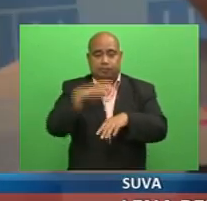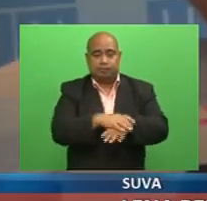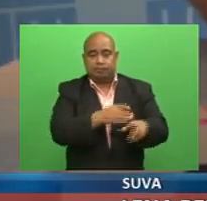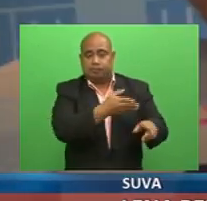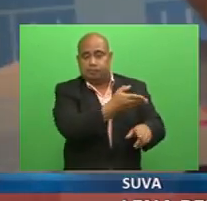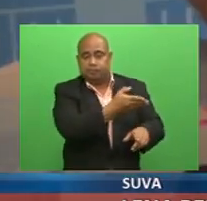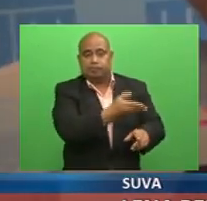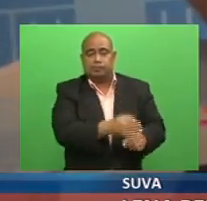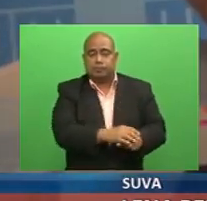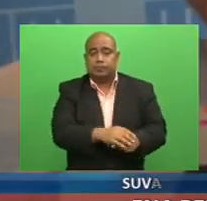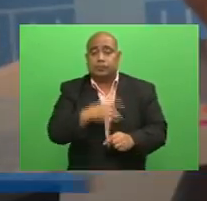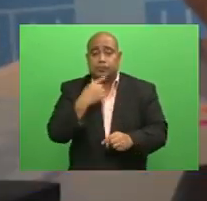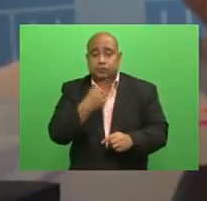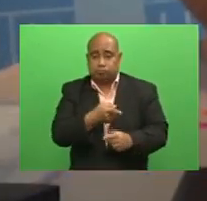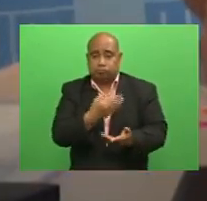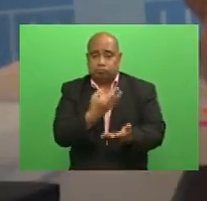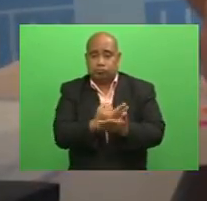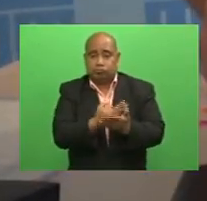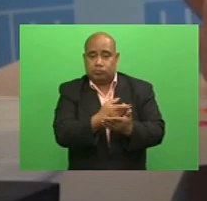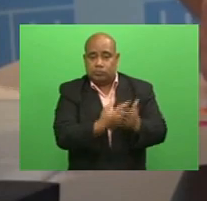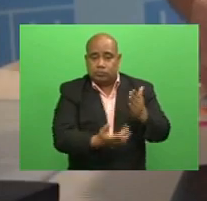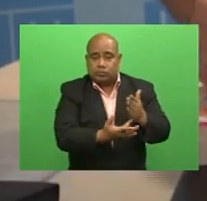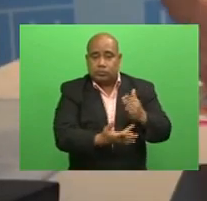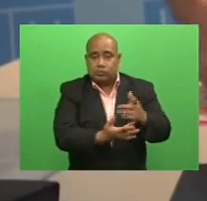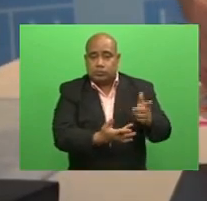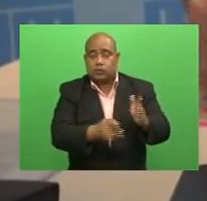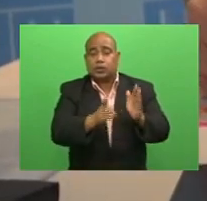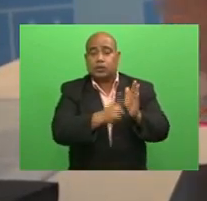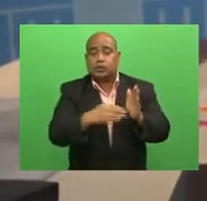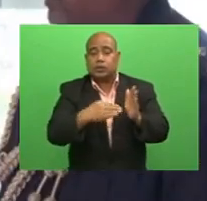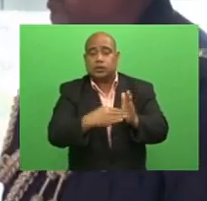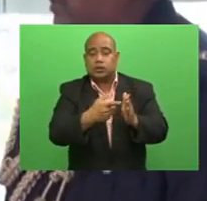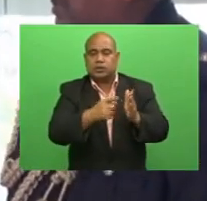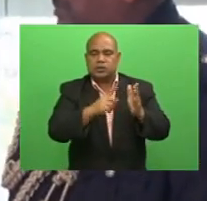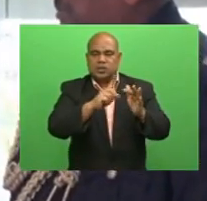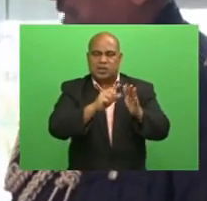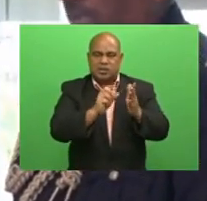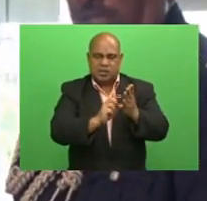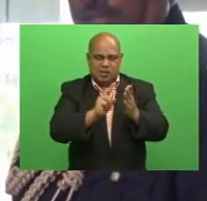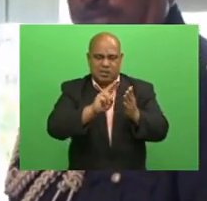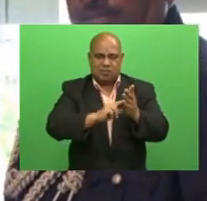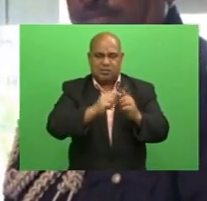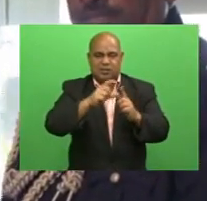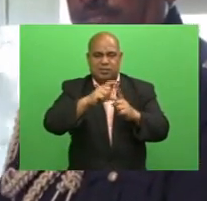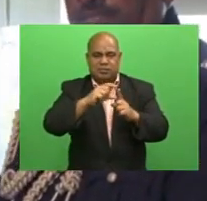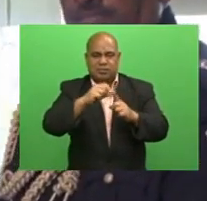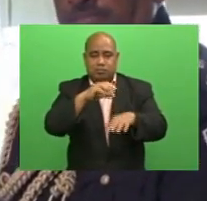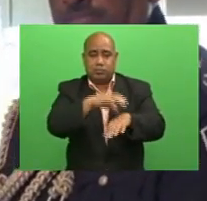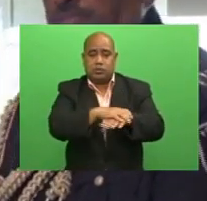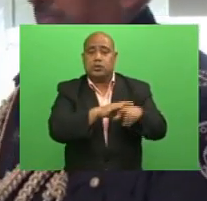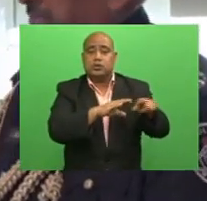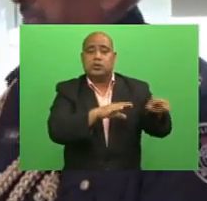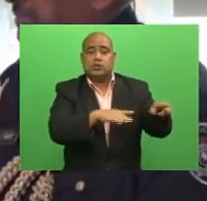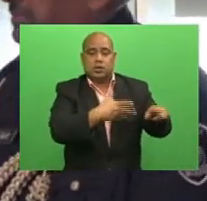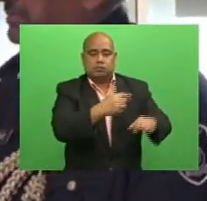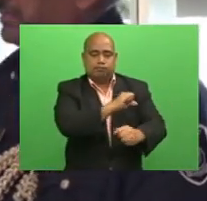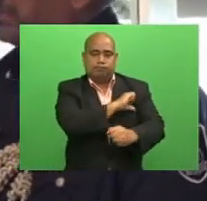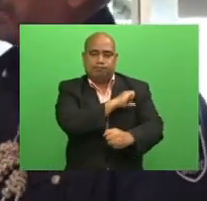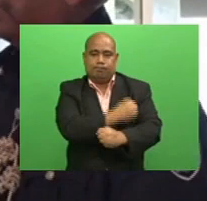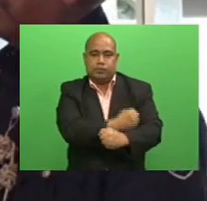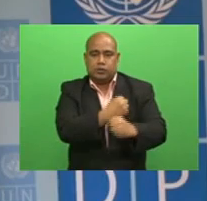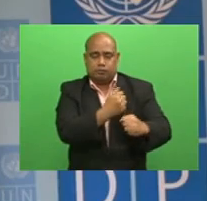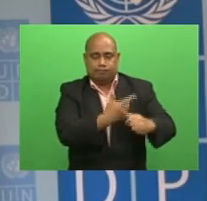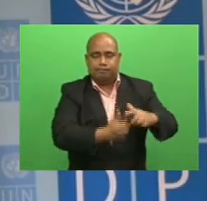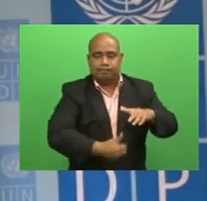and technical support from New Zealand and the UNDP, the force aims to strengthen early access to justice in criminal